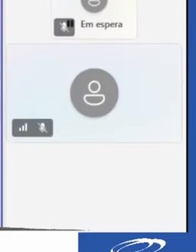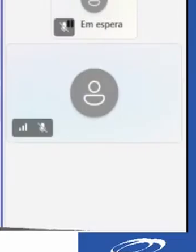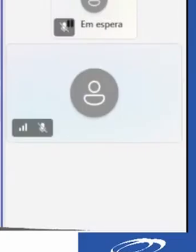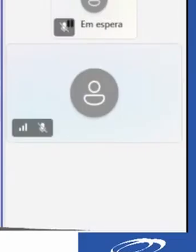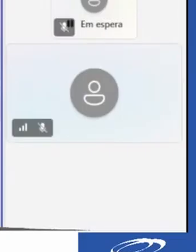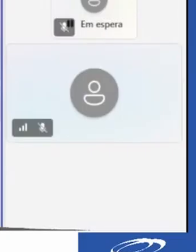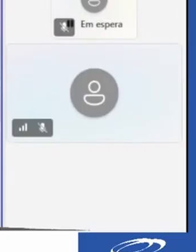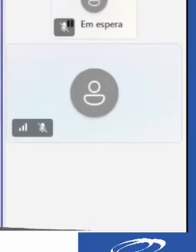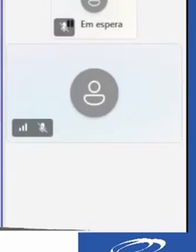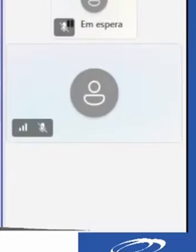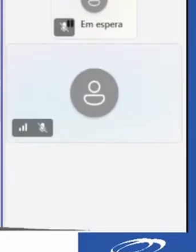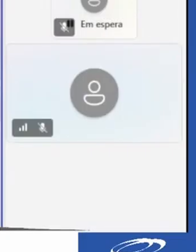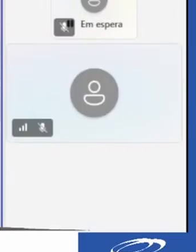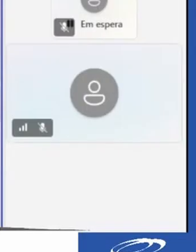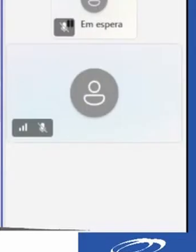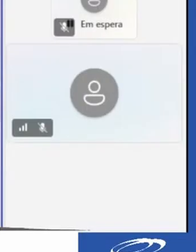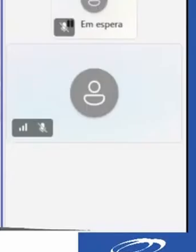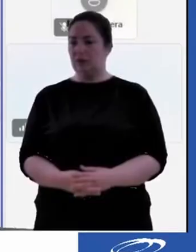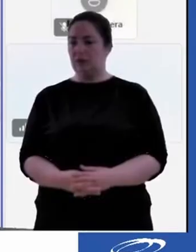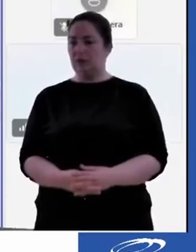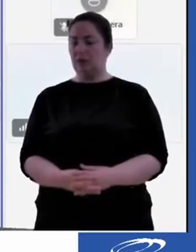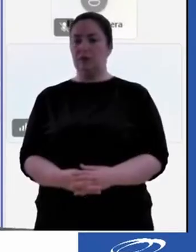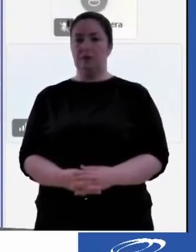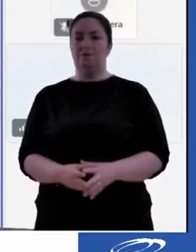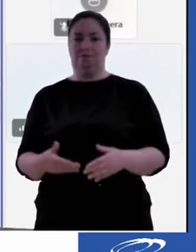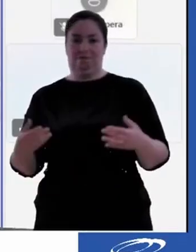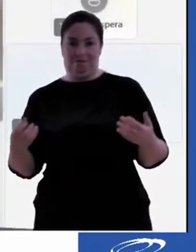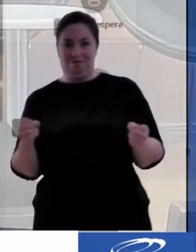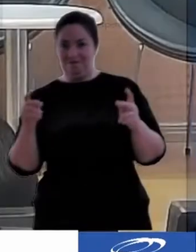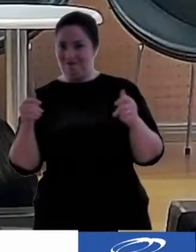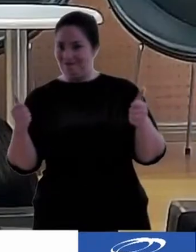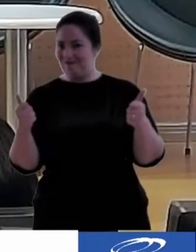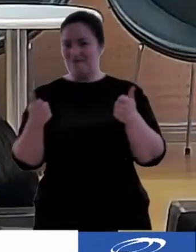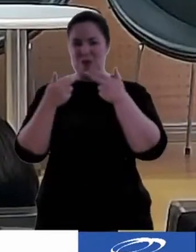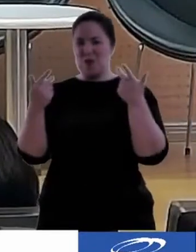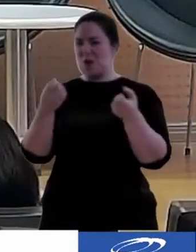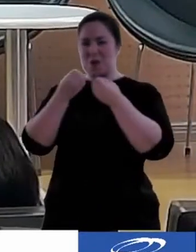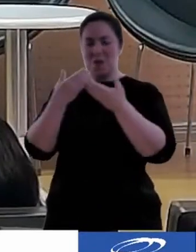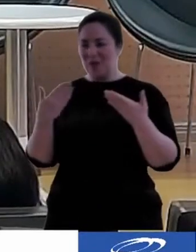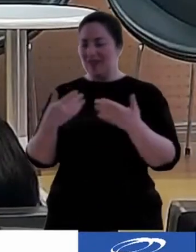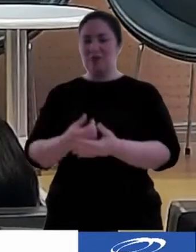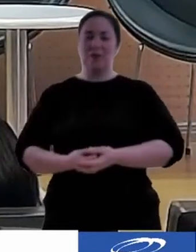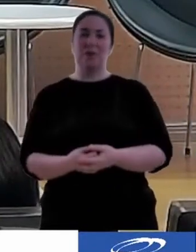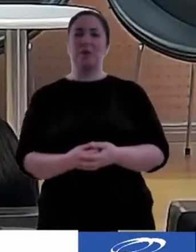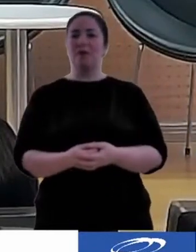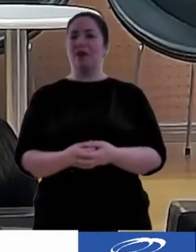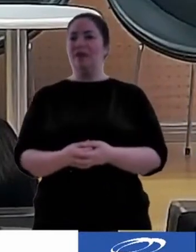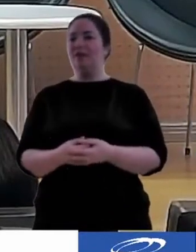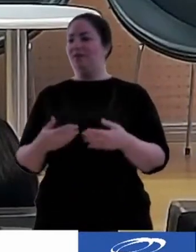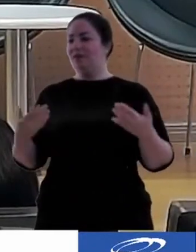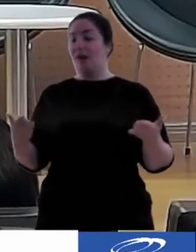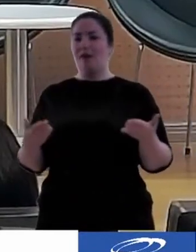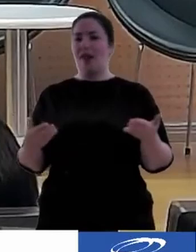and inoculate it into a blood culture bottle. Great news. Gente, então recebemos aqui